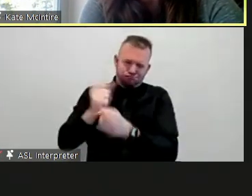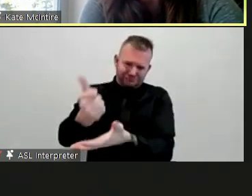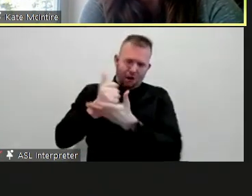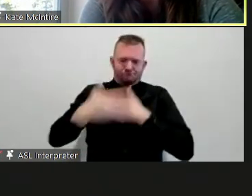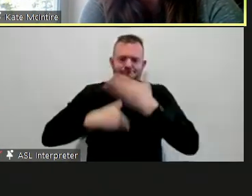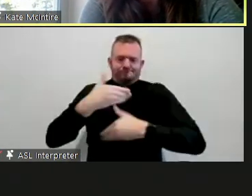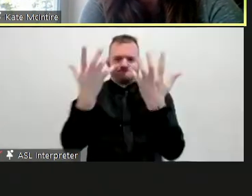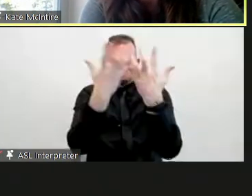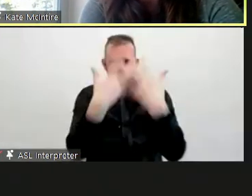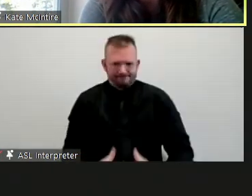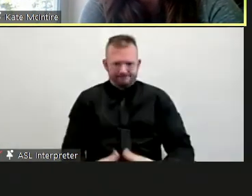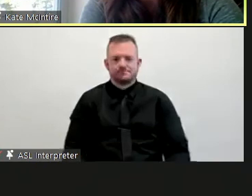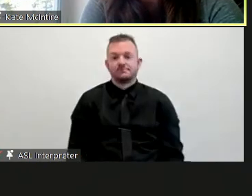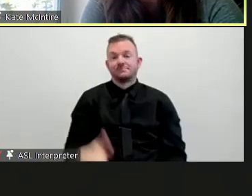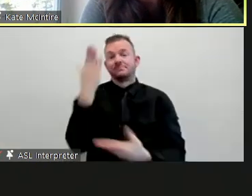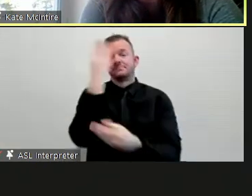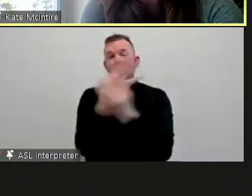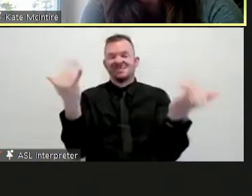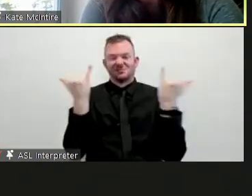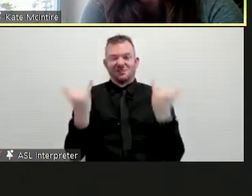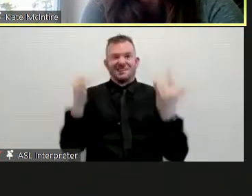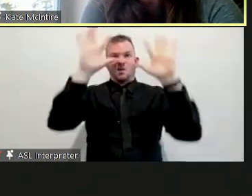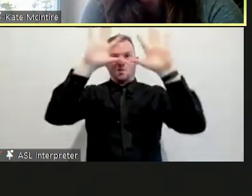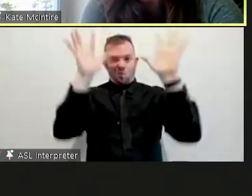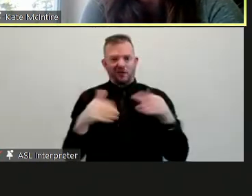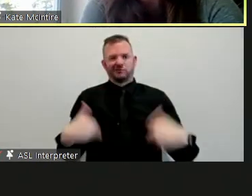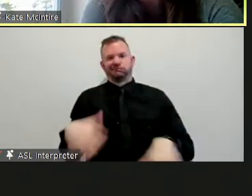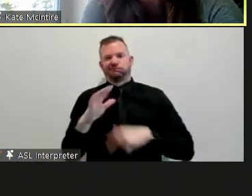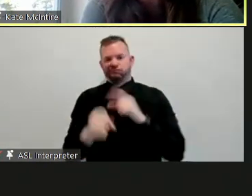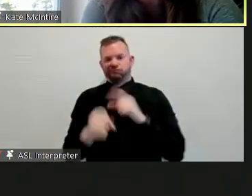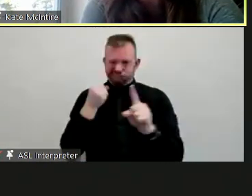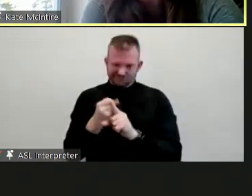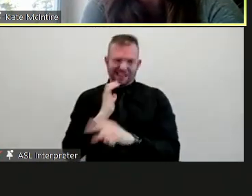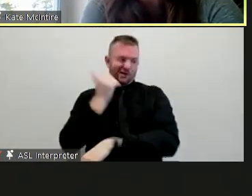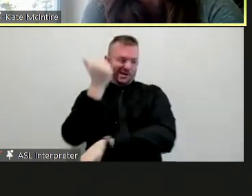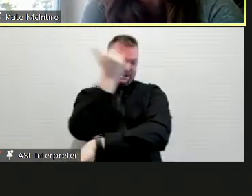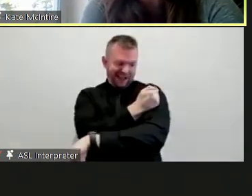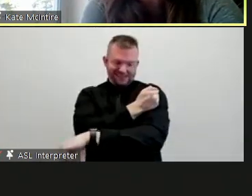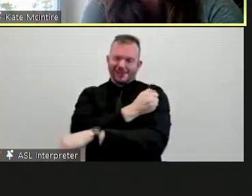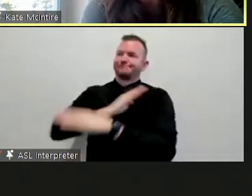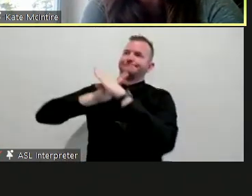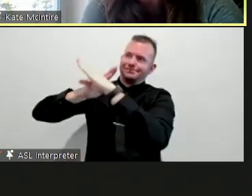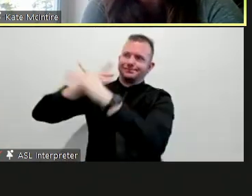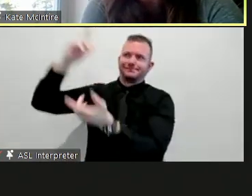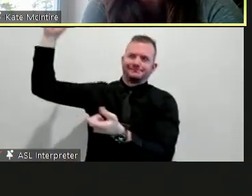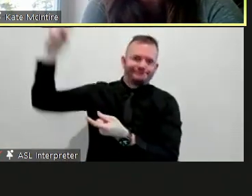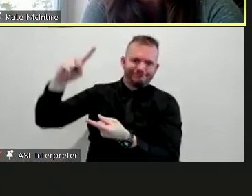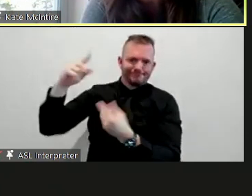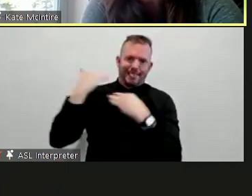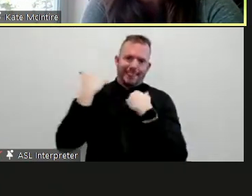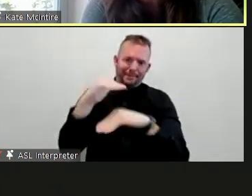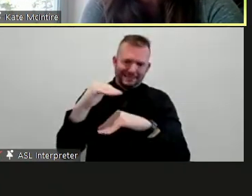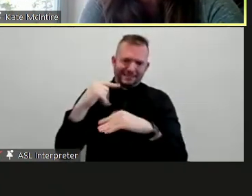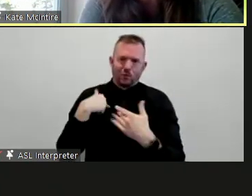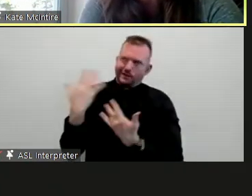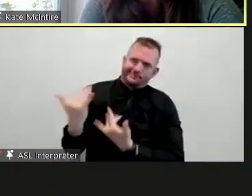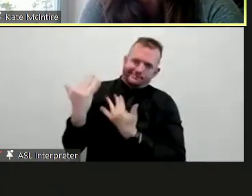impacts to our vaccine deliveries into the state this week. Unfortunately, the weather not only prevented planes from getting off the